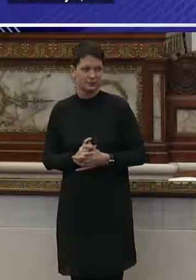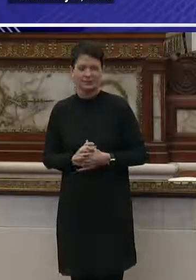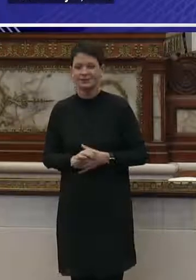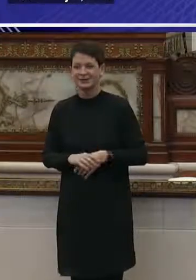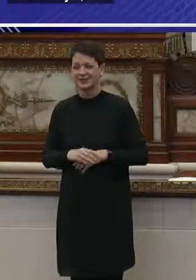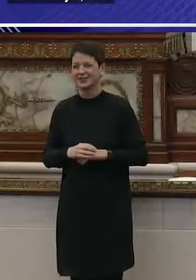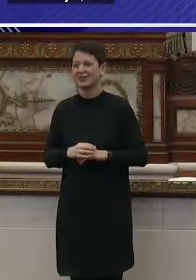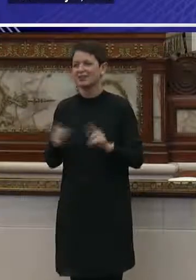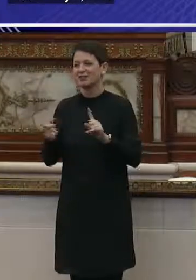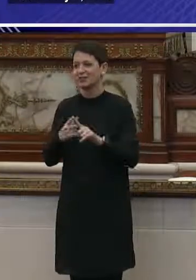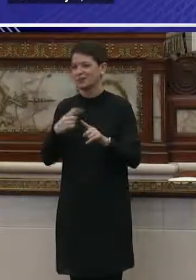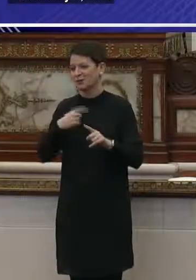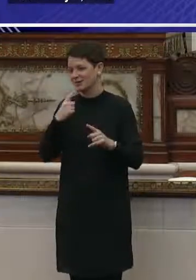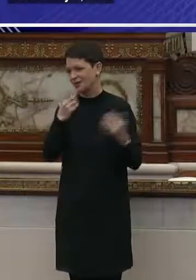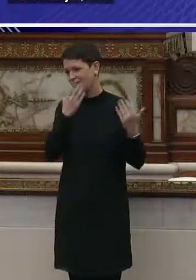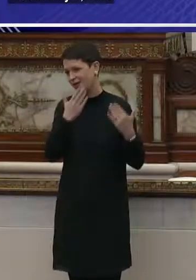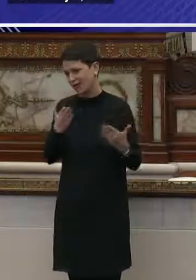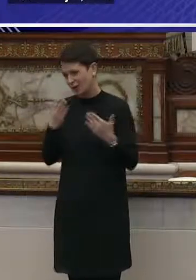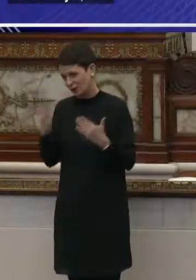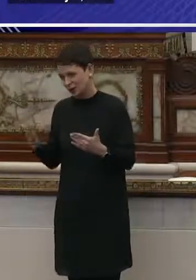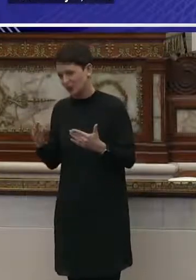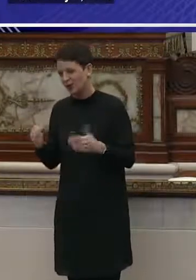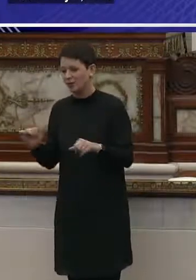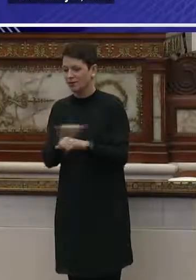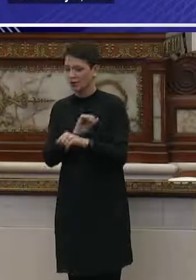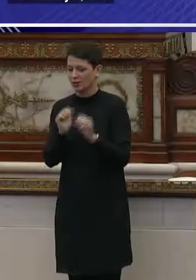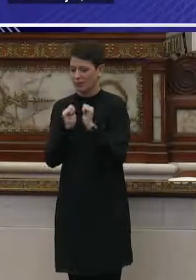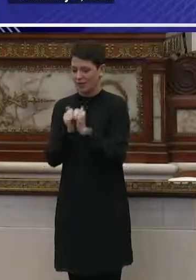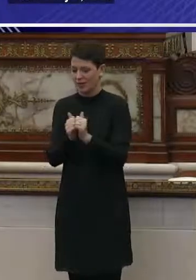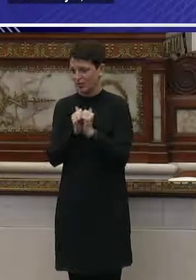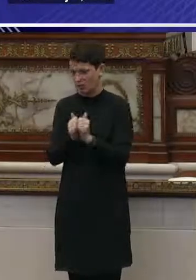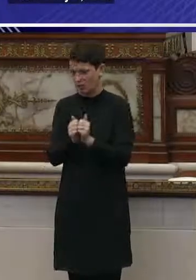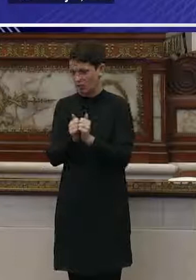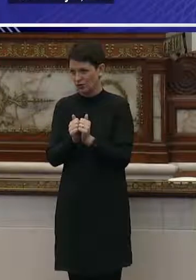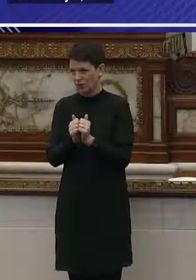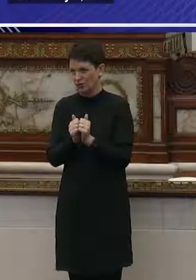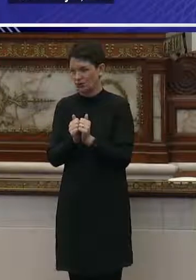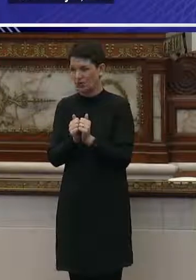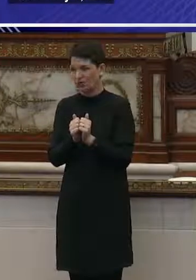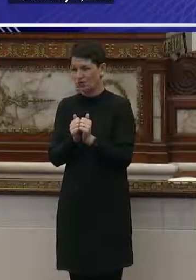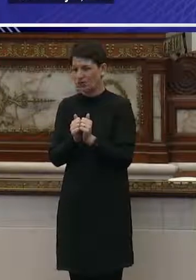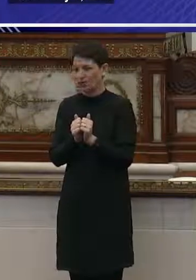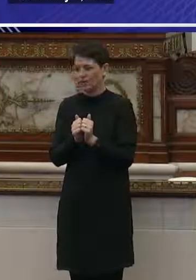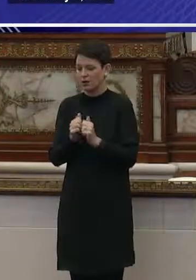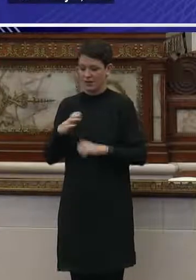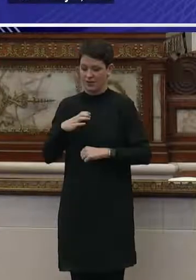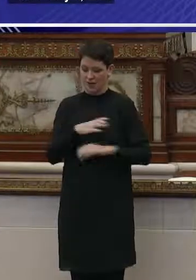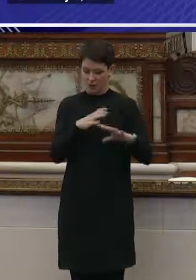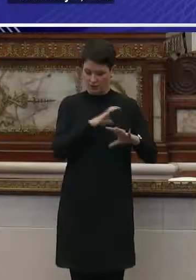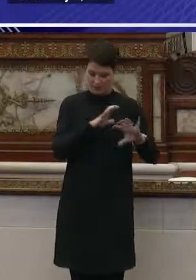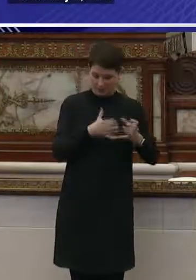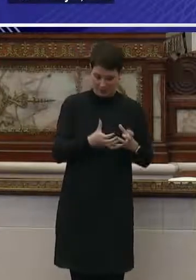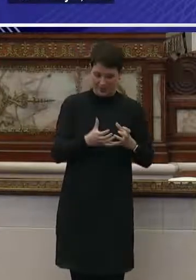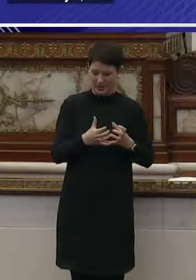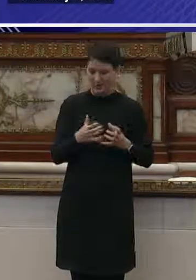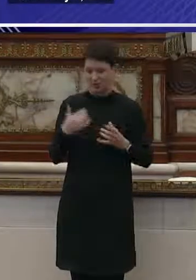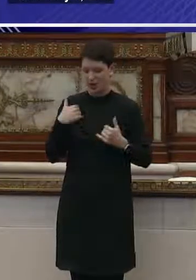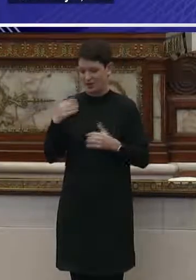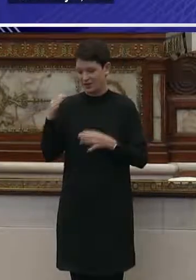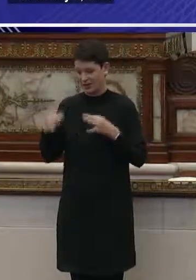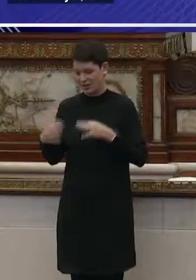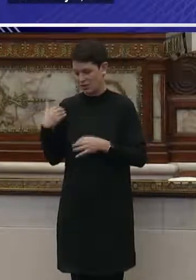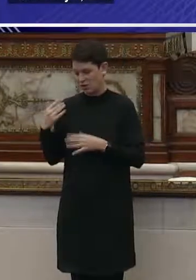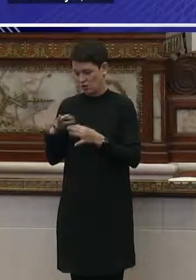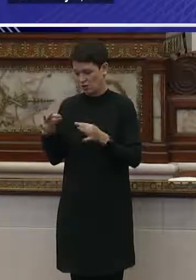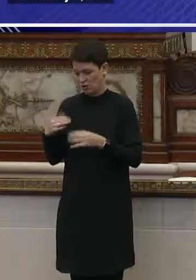to thank you for working together for the city and the health committee for having a hearing in November in